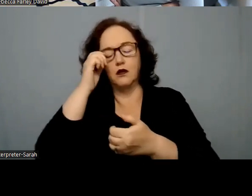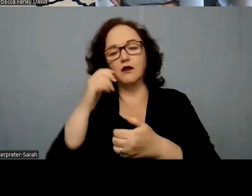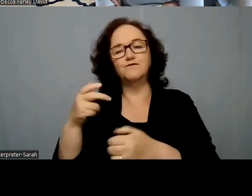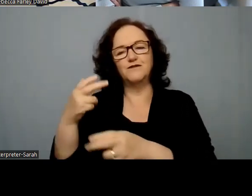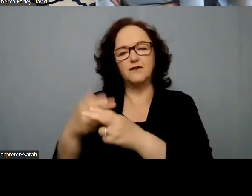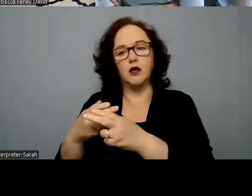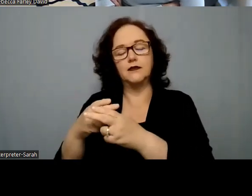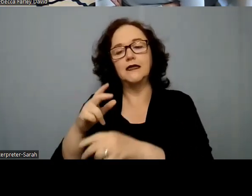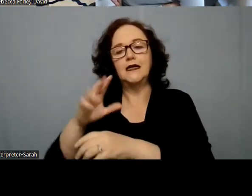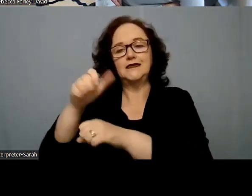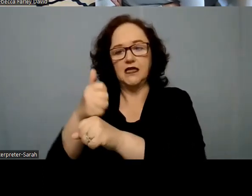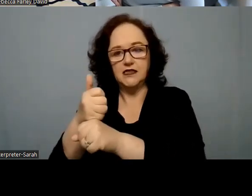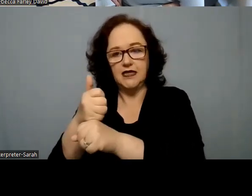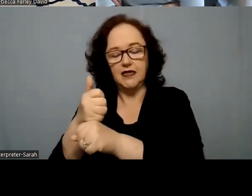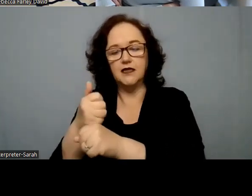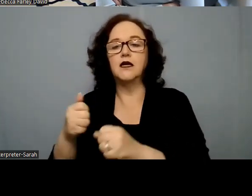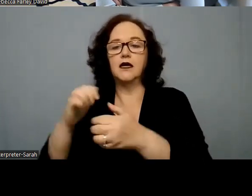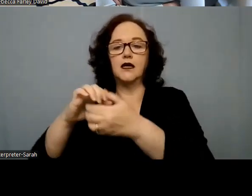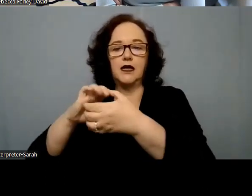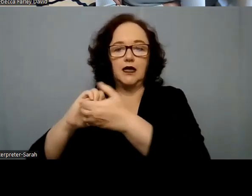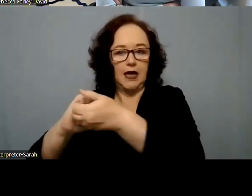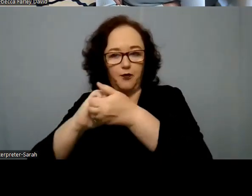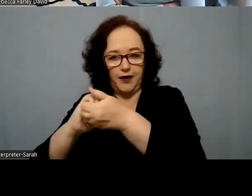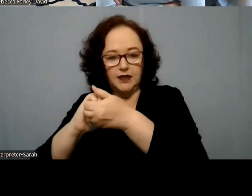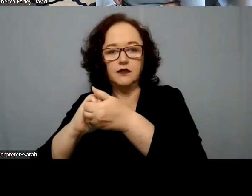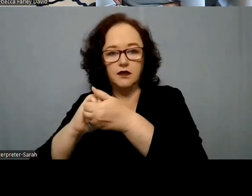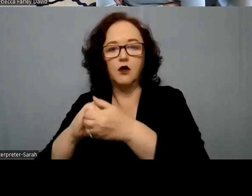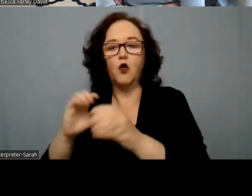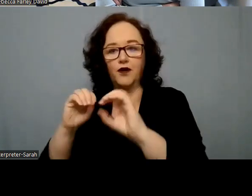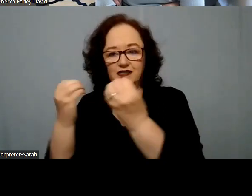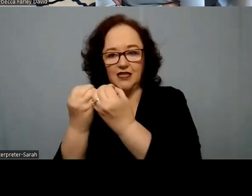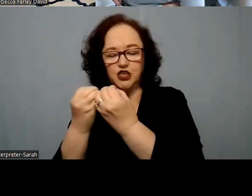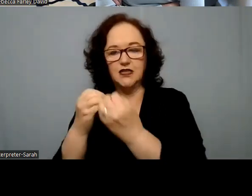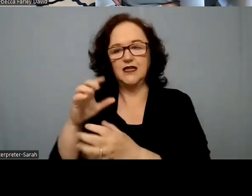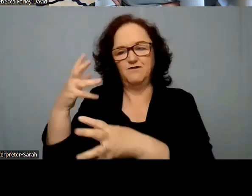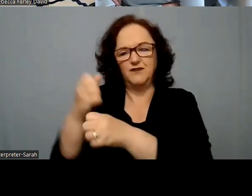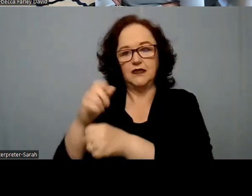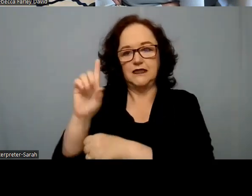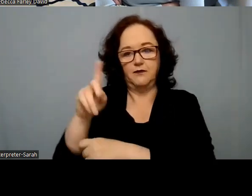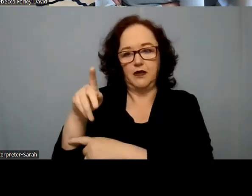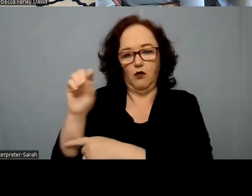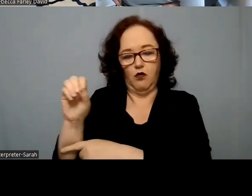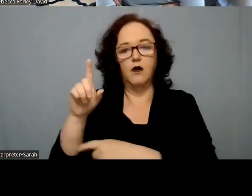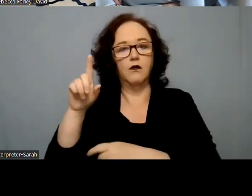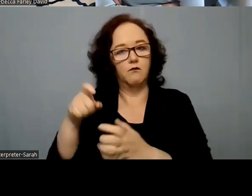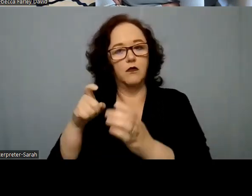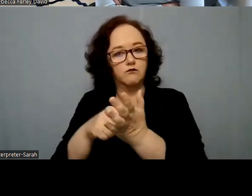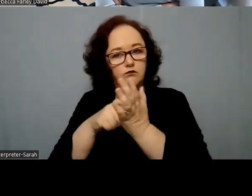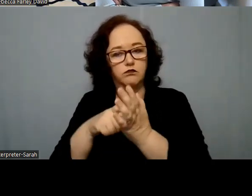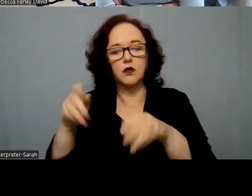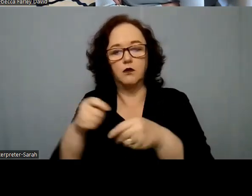collaborating organization, or DCO, an array of crisis response services and supports, and that